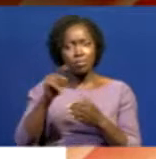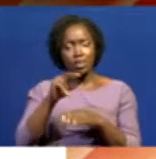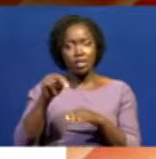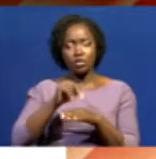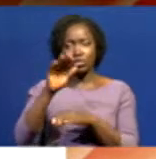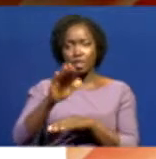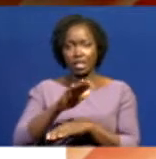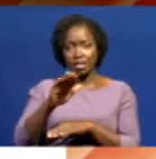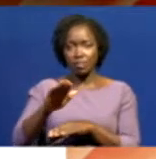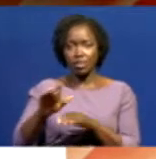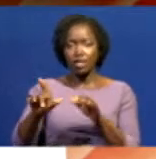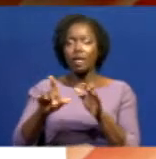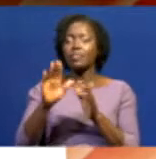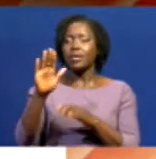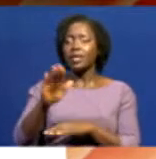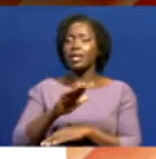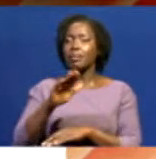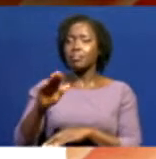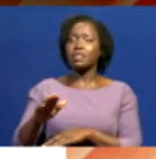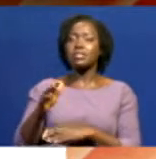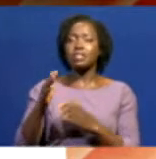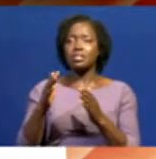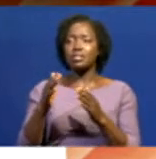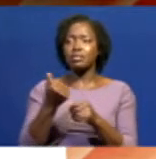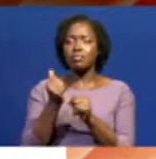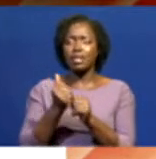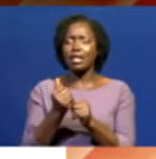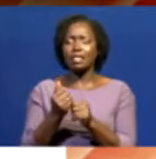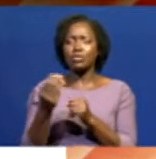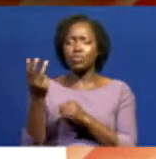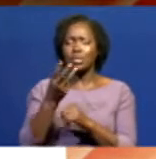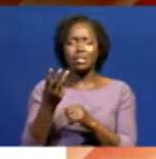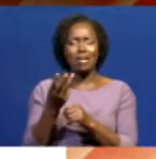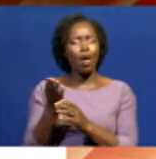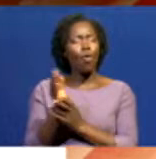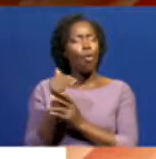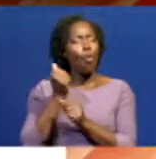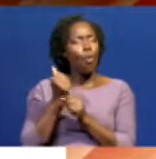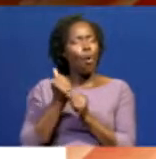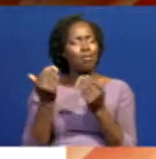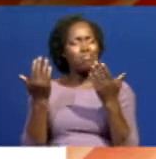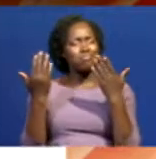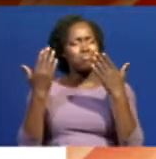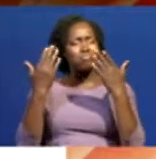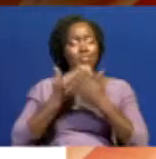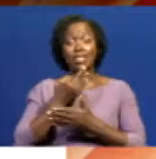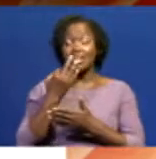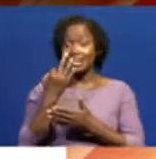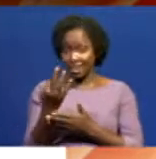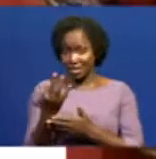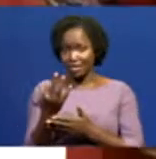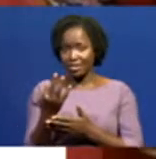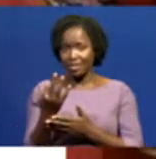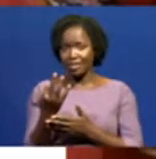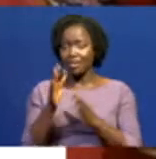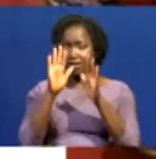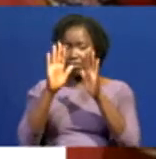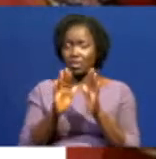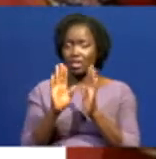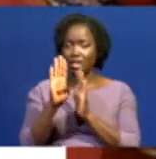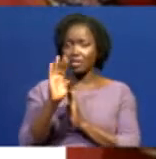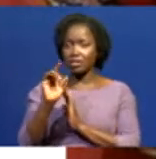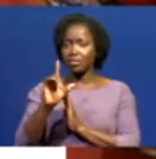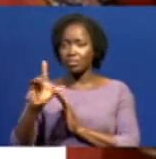Assembly. Lawmakers on Wednesday banned the midnight oil, expediting the three crucial bills. The National